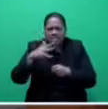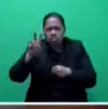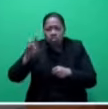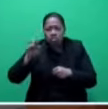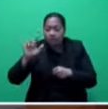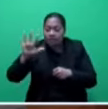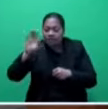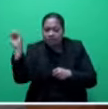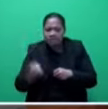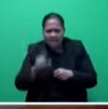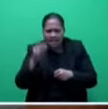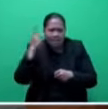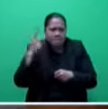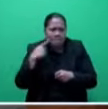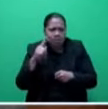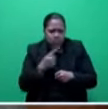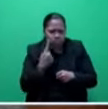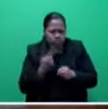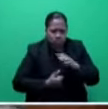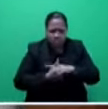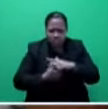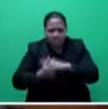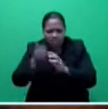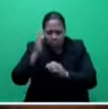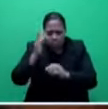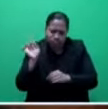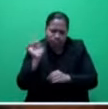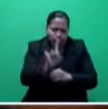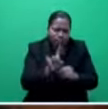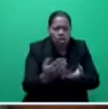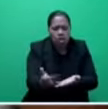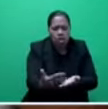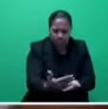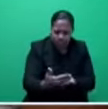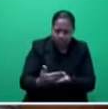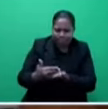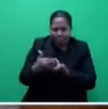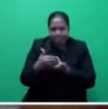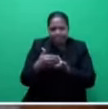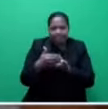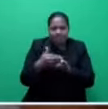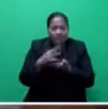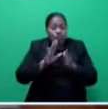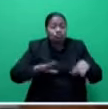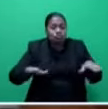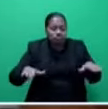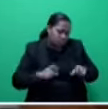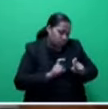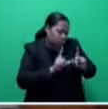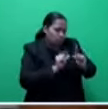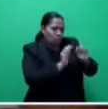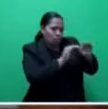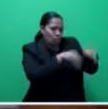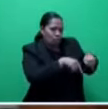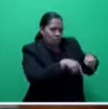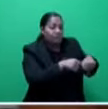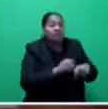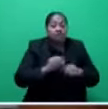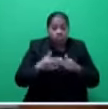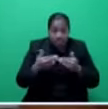who manage to access the school facilities and collect these printed worksheets for the children. Currently,